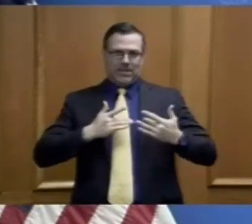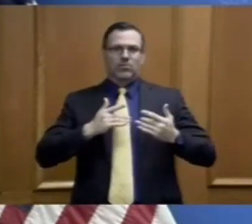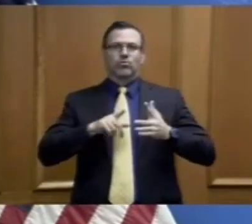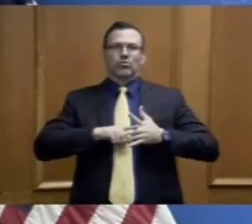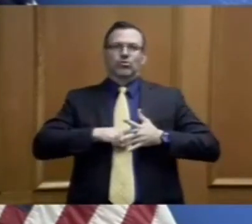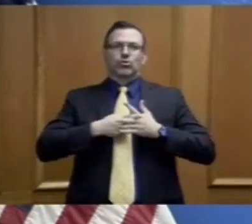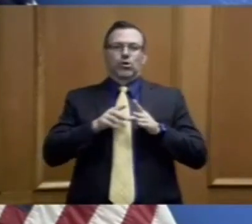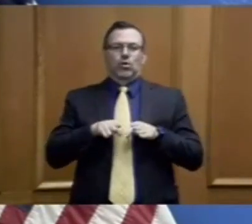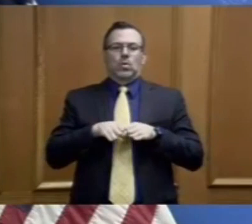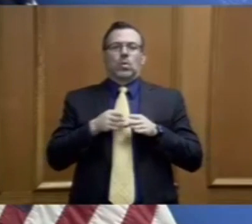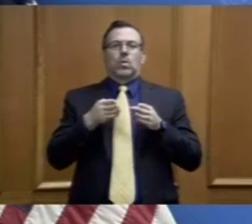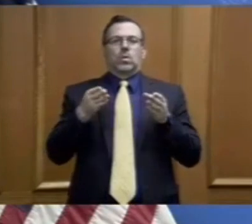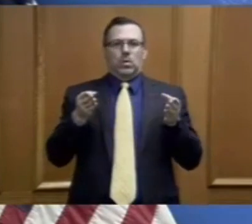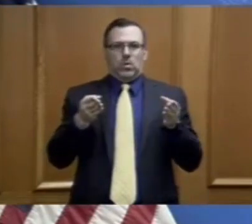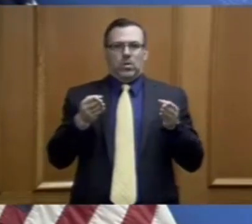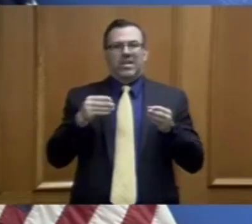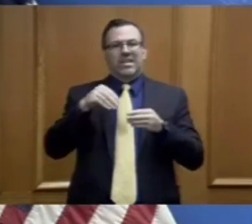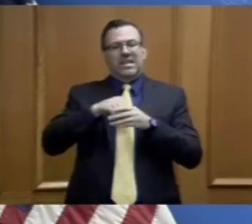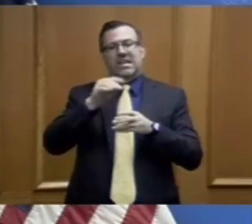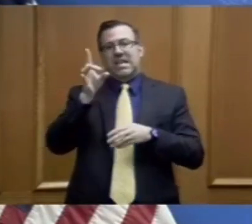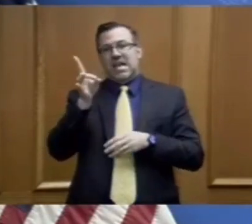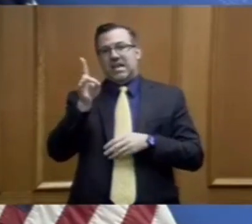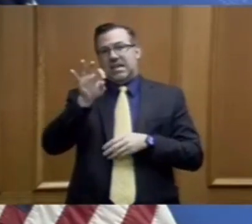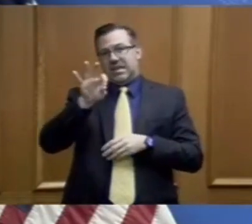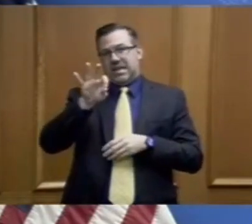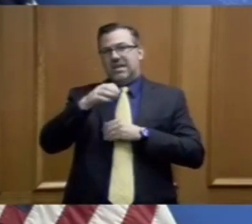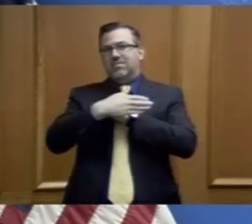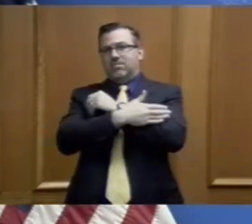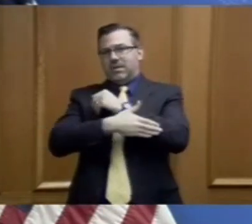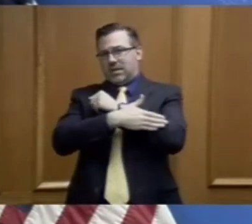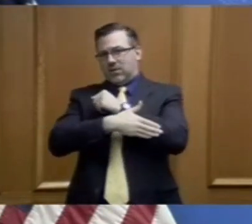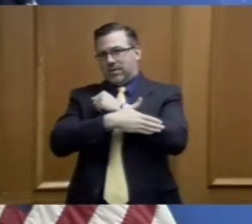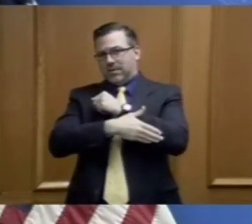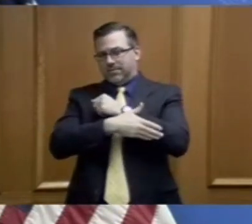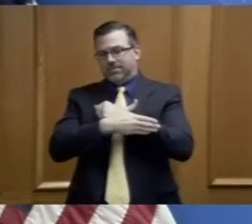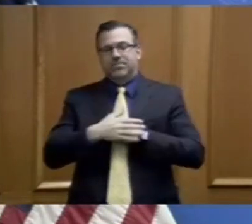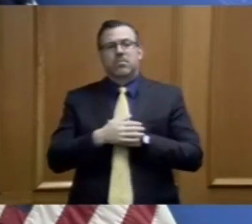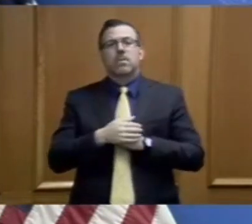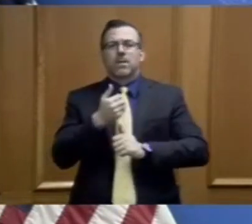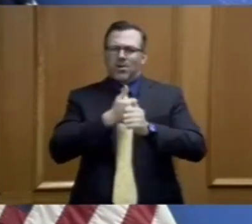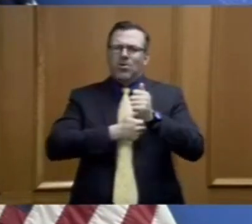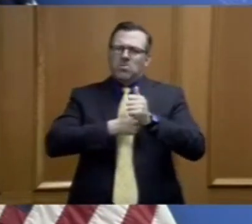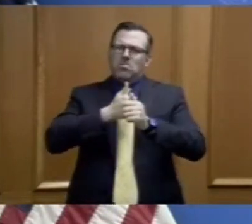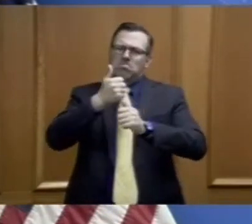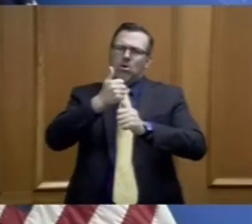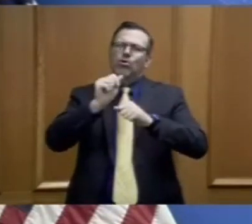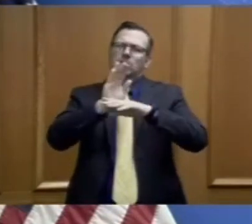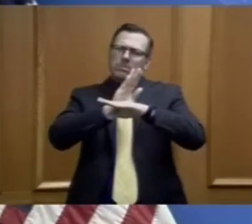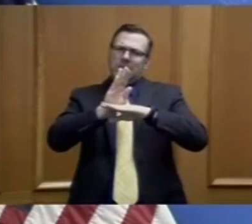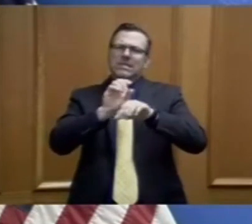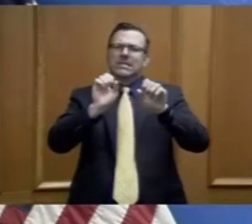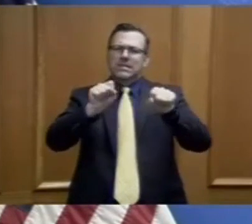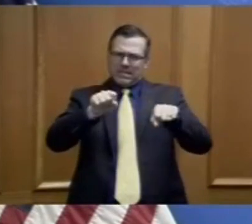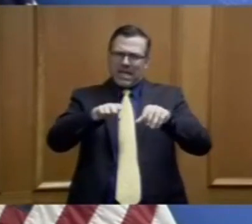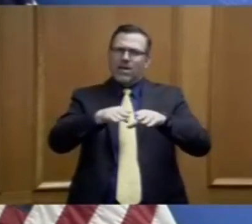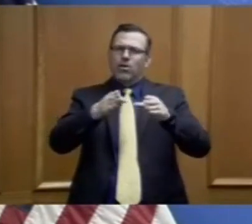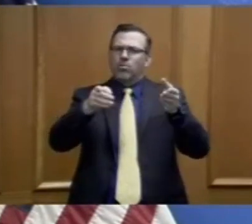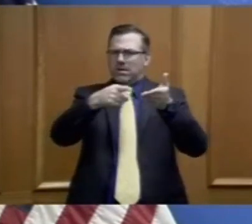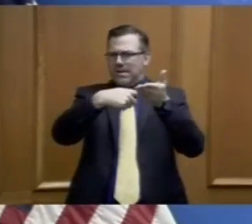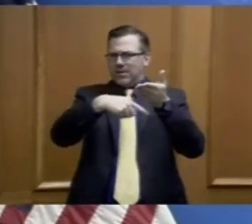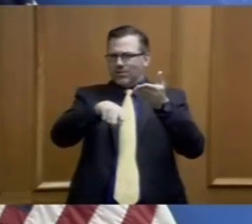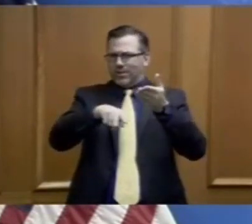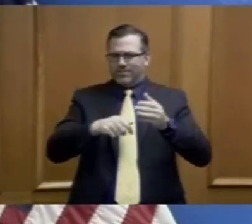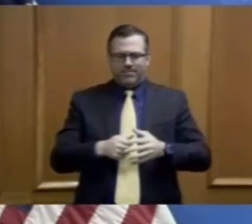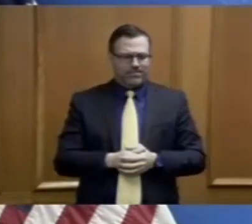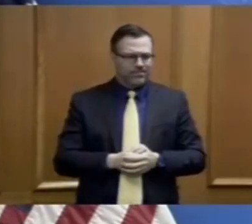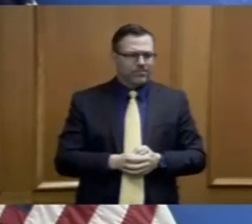work in 89 counties, with most businesses allowed to open next week. Our